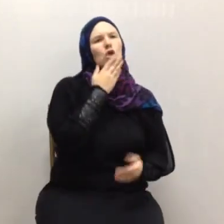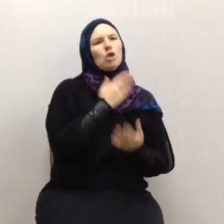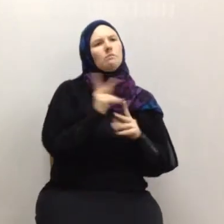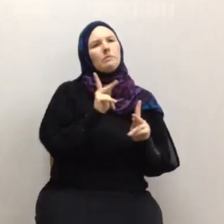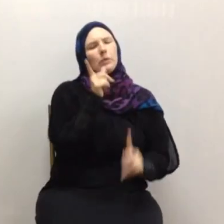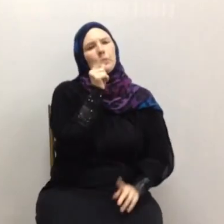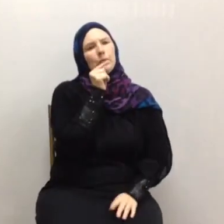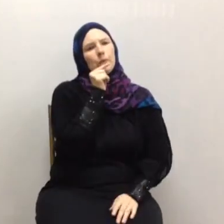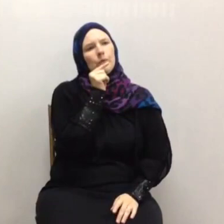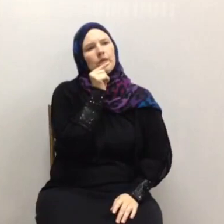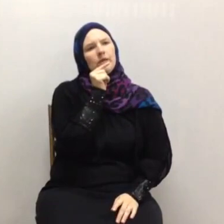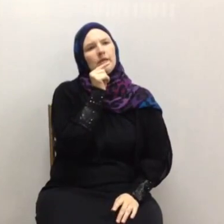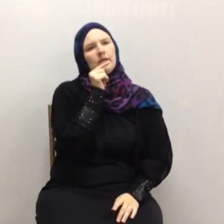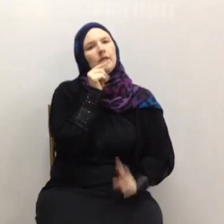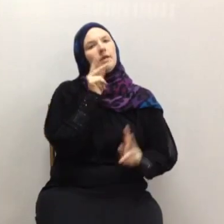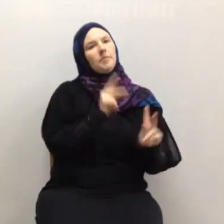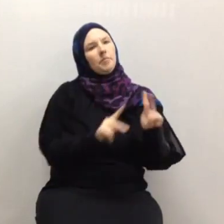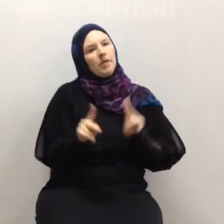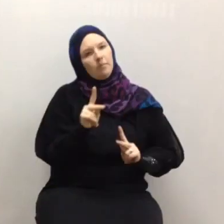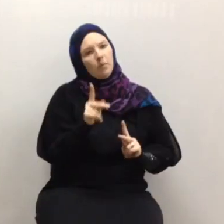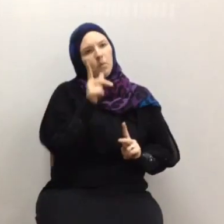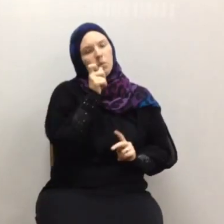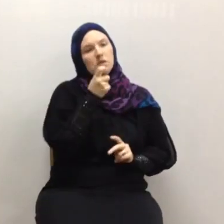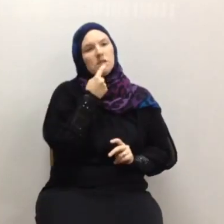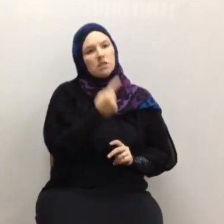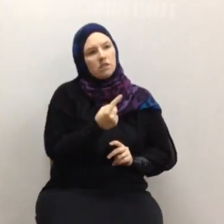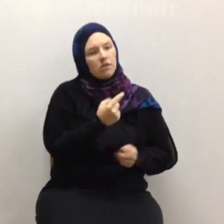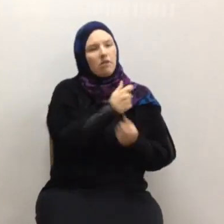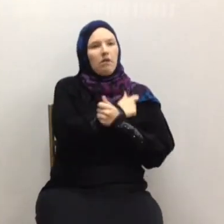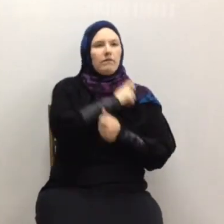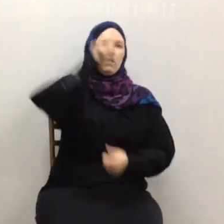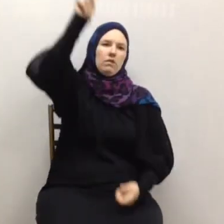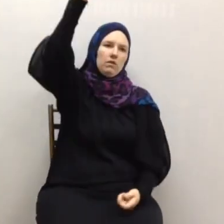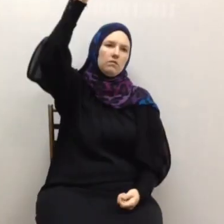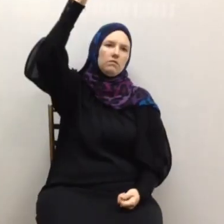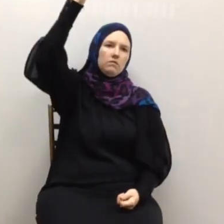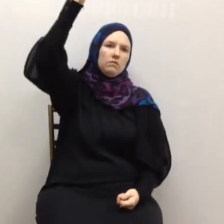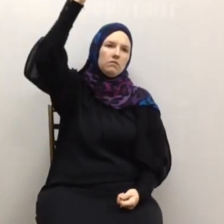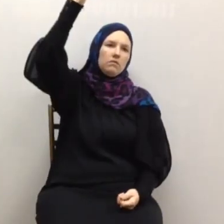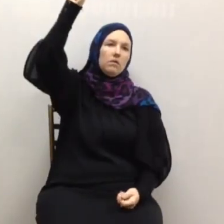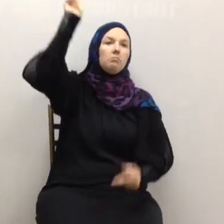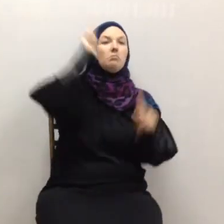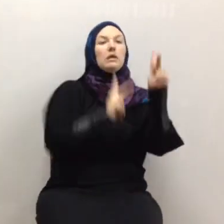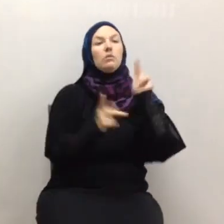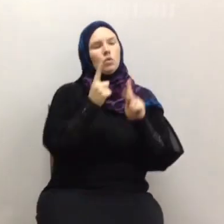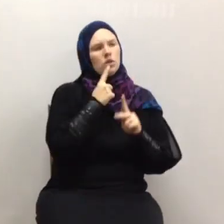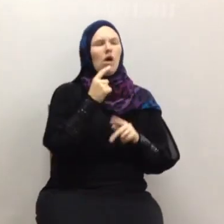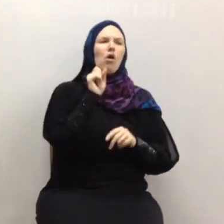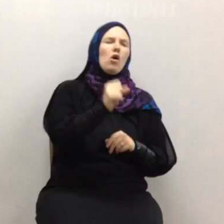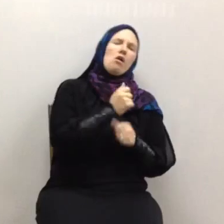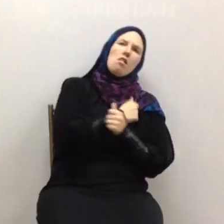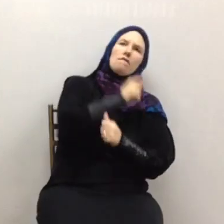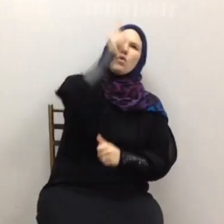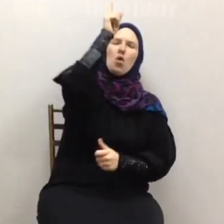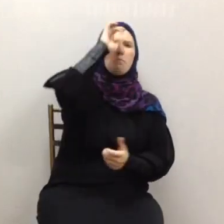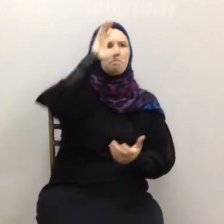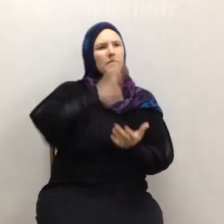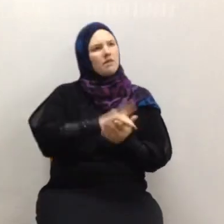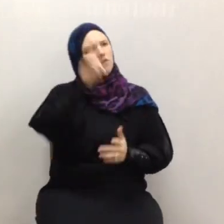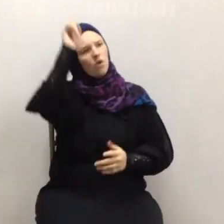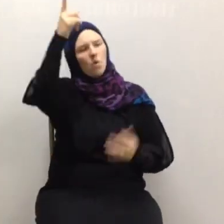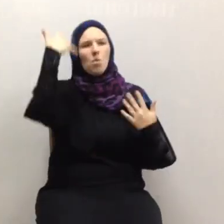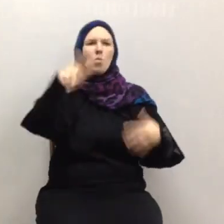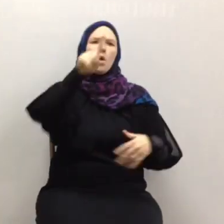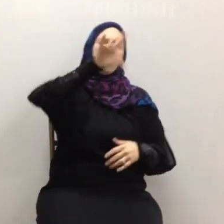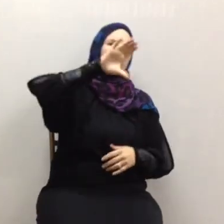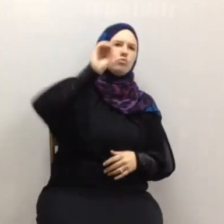claim to love Allah. Those are the people who claim to believe in Allah, in His guidance.